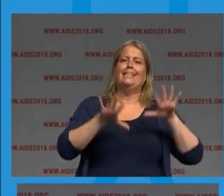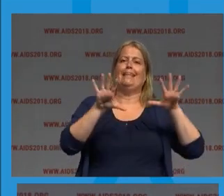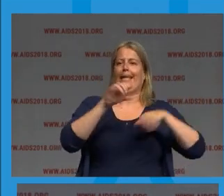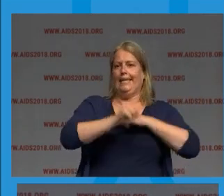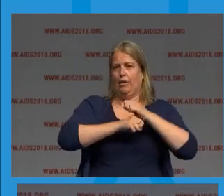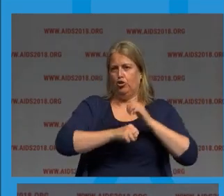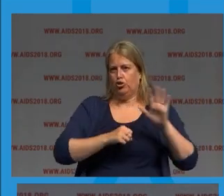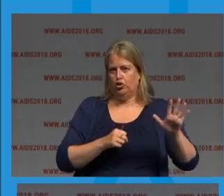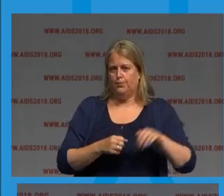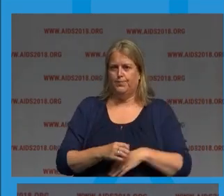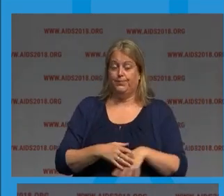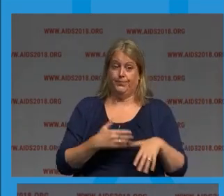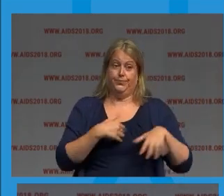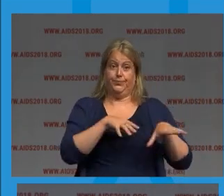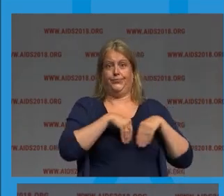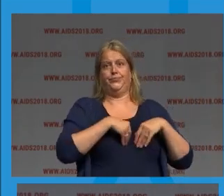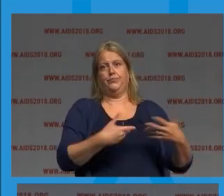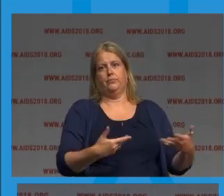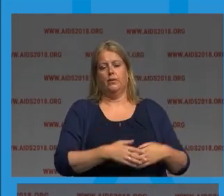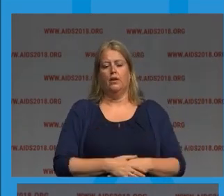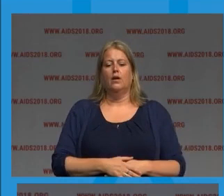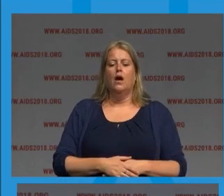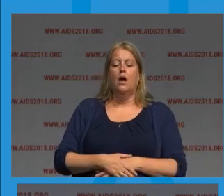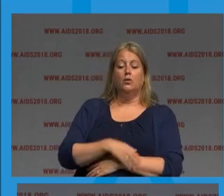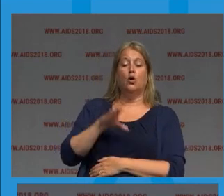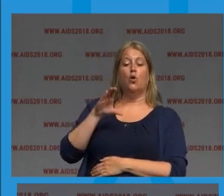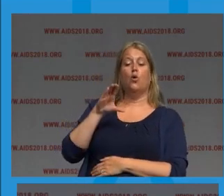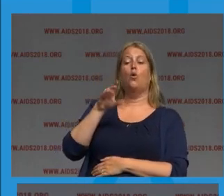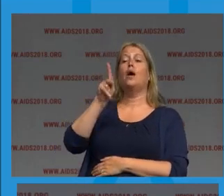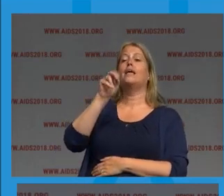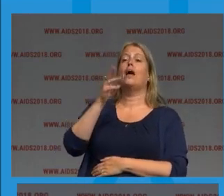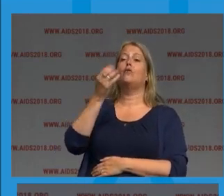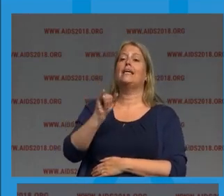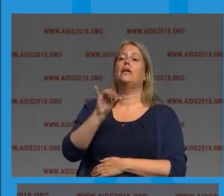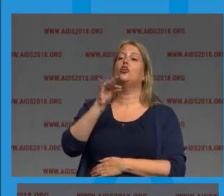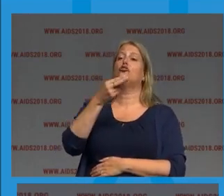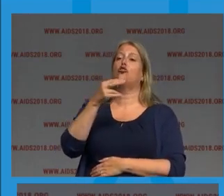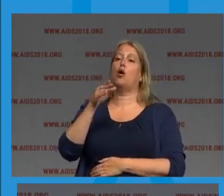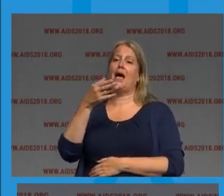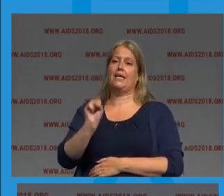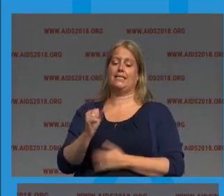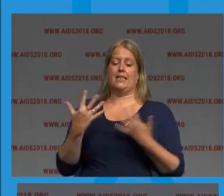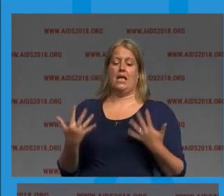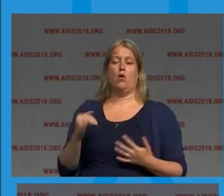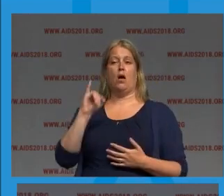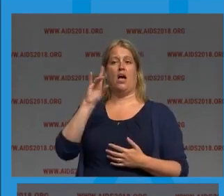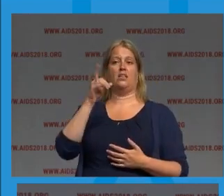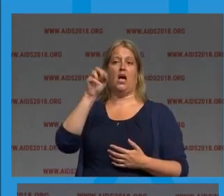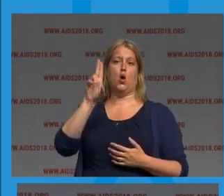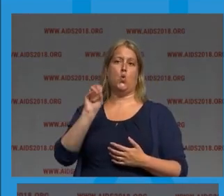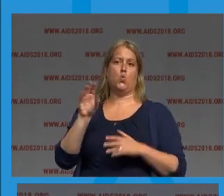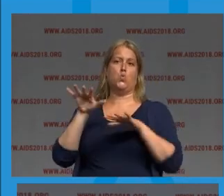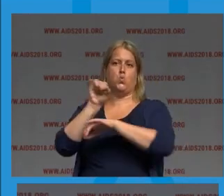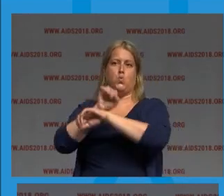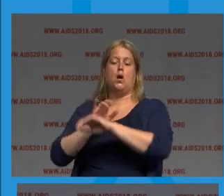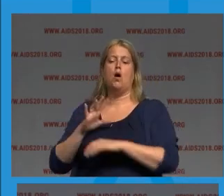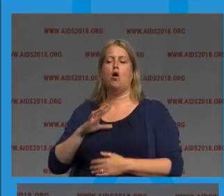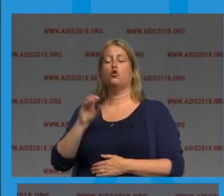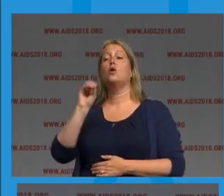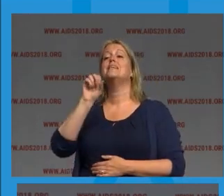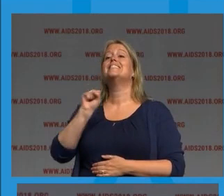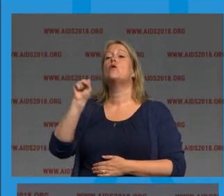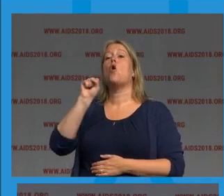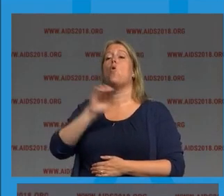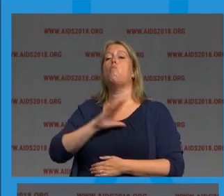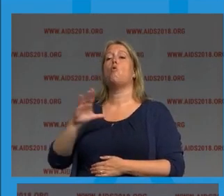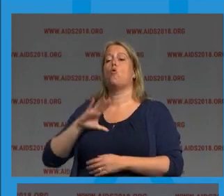years. And we also have Kerry Thomas, who is currently incarcerated in the Idaho Correctional Center, who's also a serial board member, currently